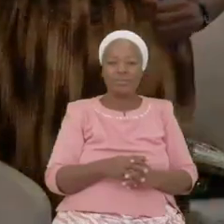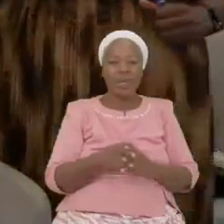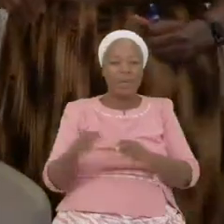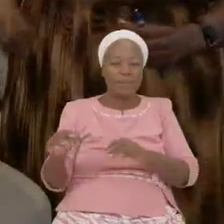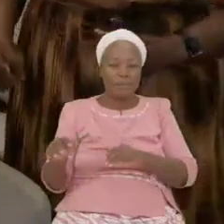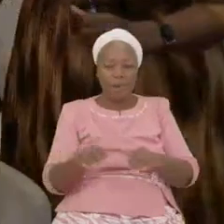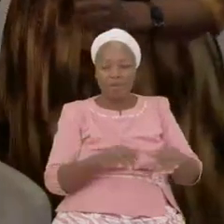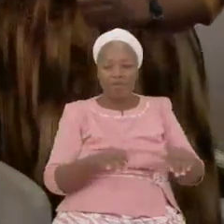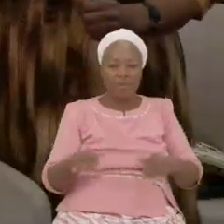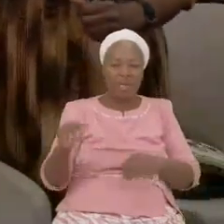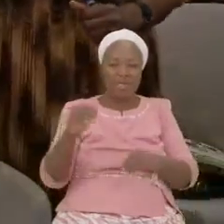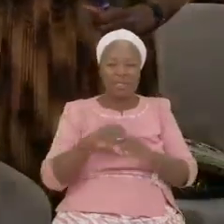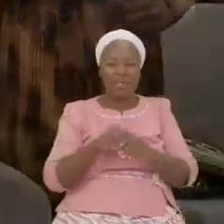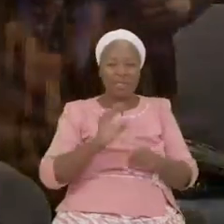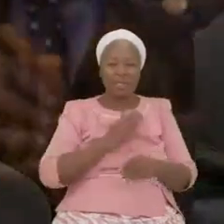performance in our lives,